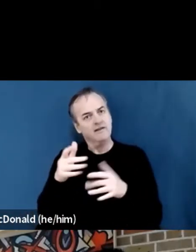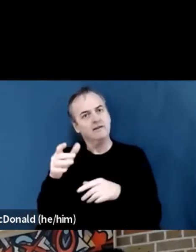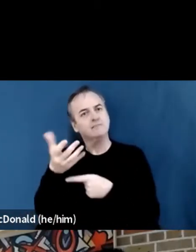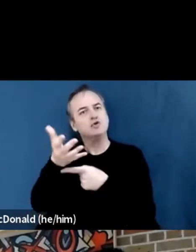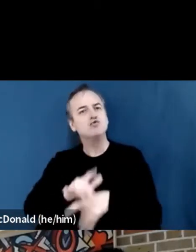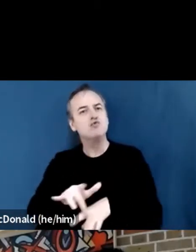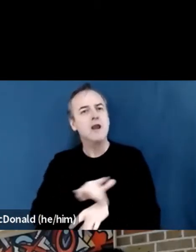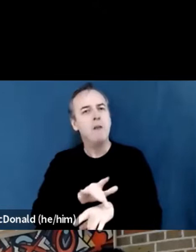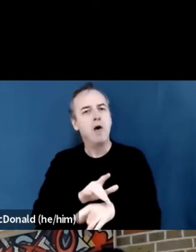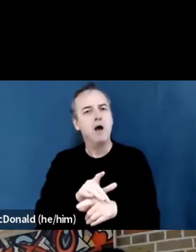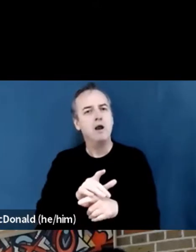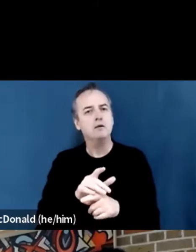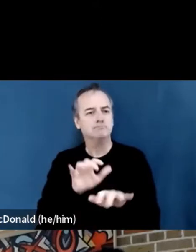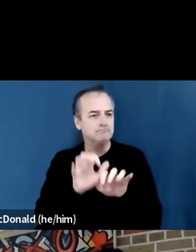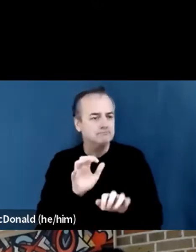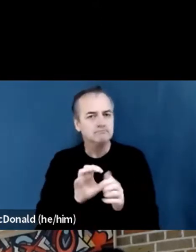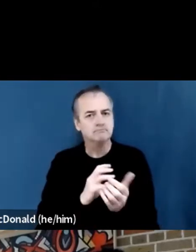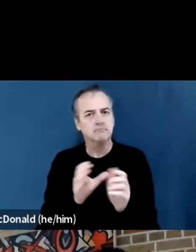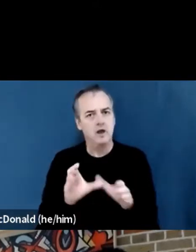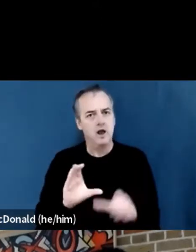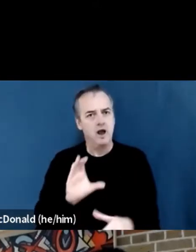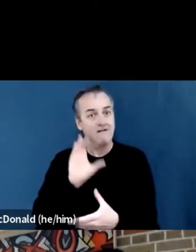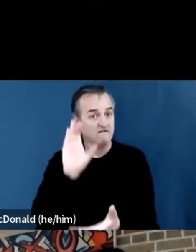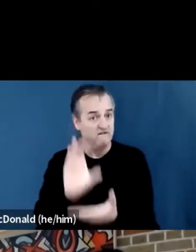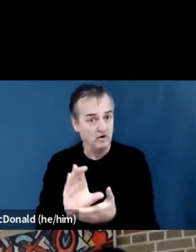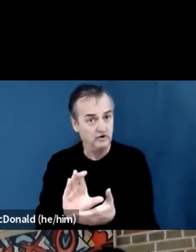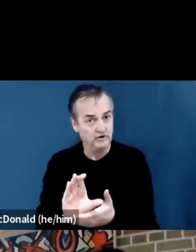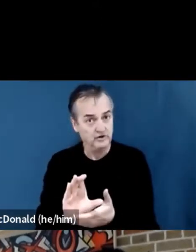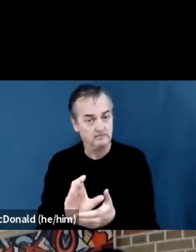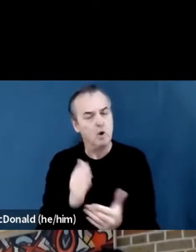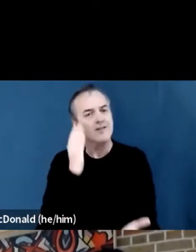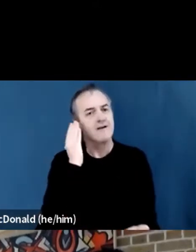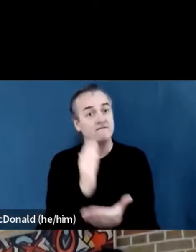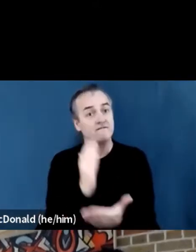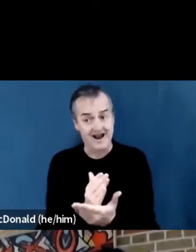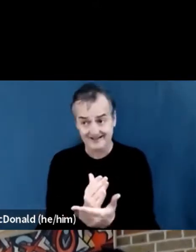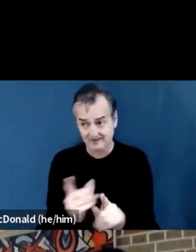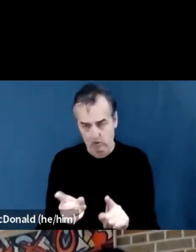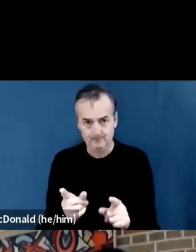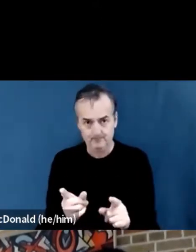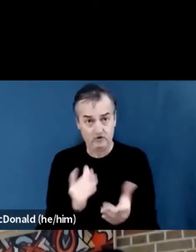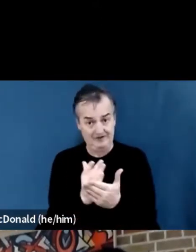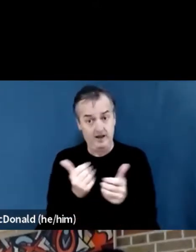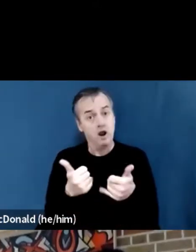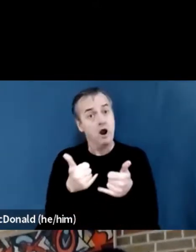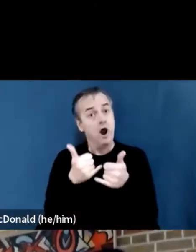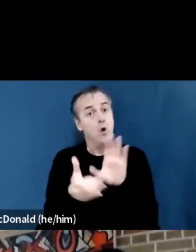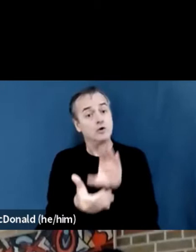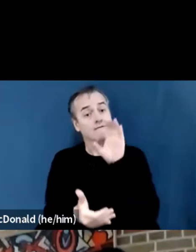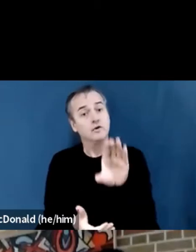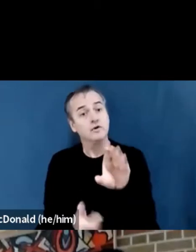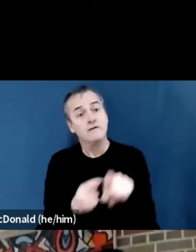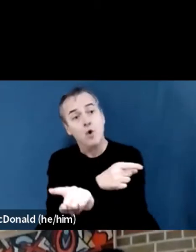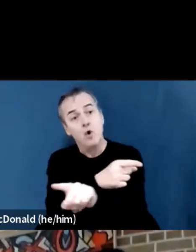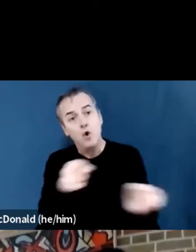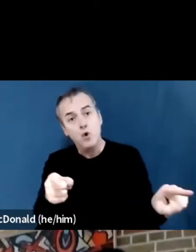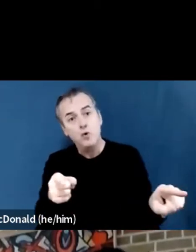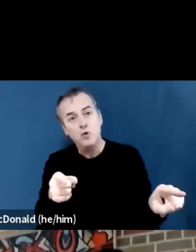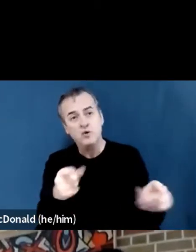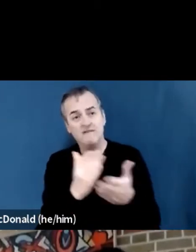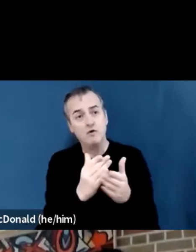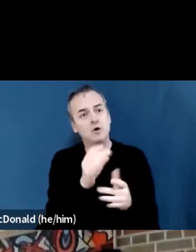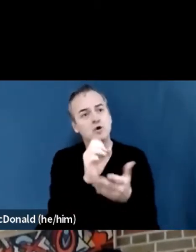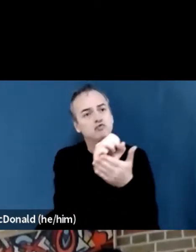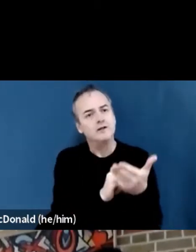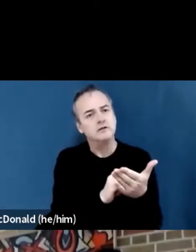you the facts about screenplay, it's an award for writers from underrepresented communities. We're going to